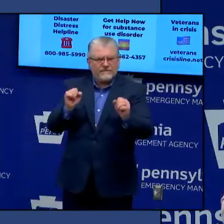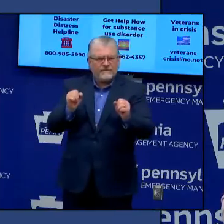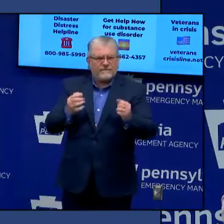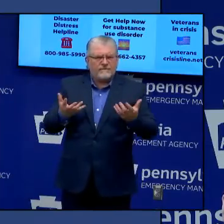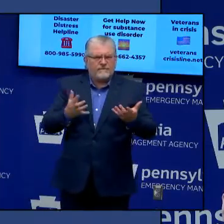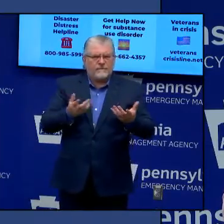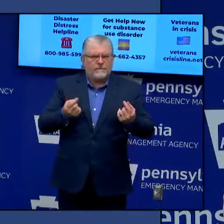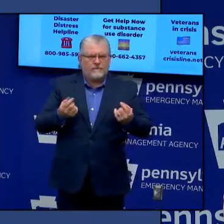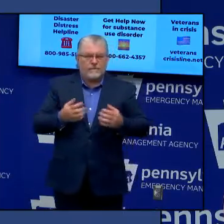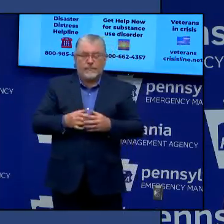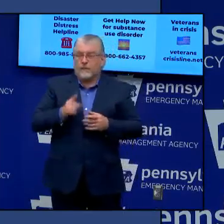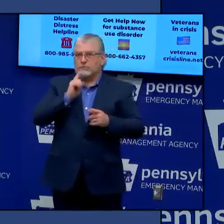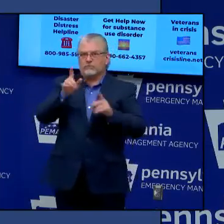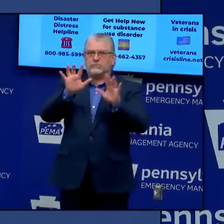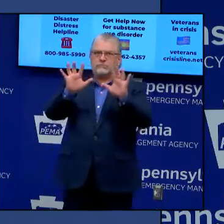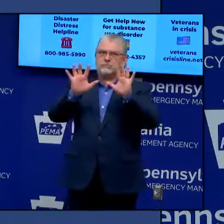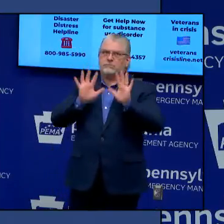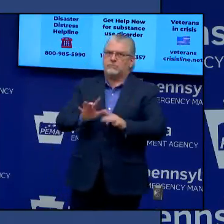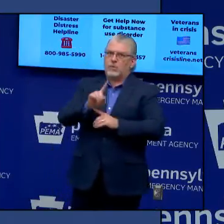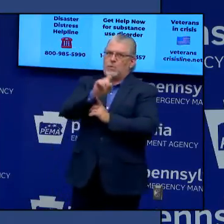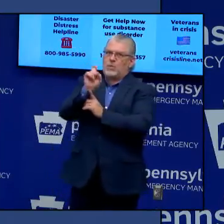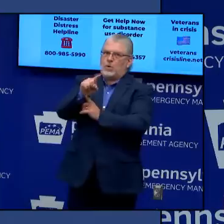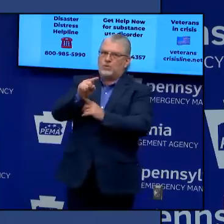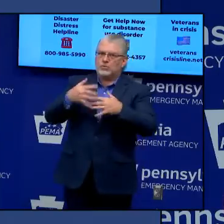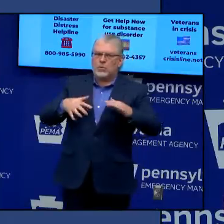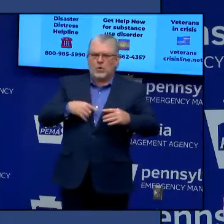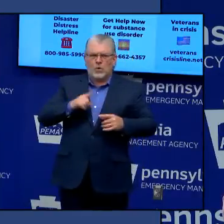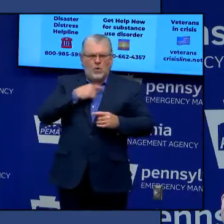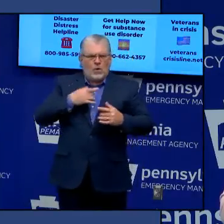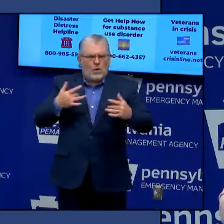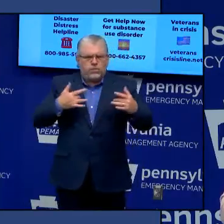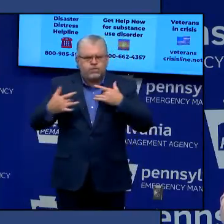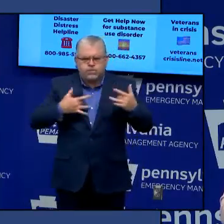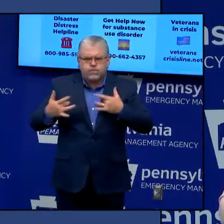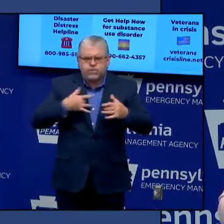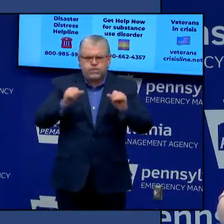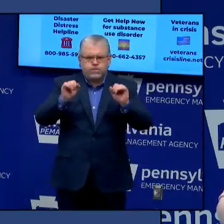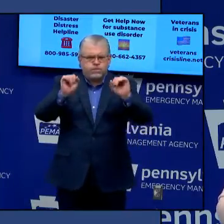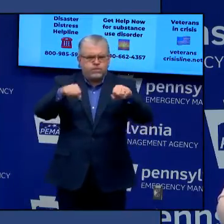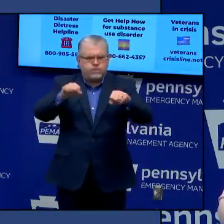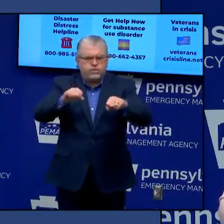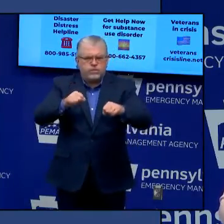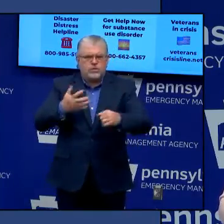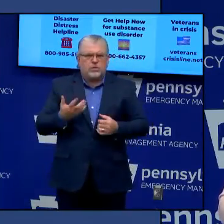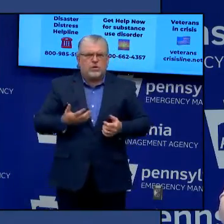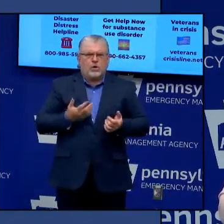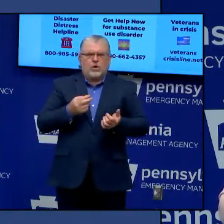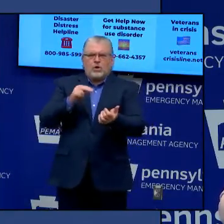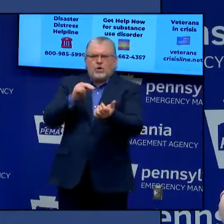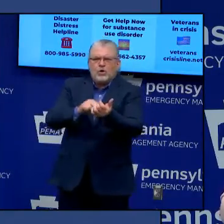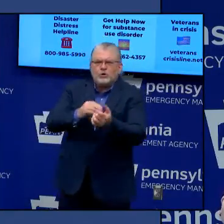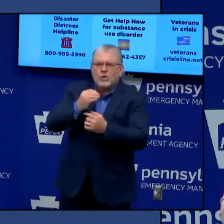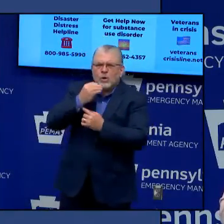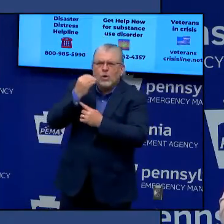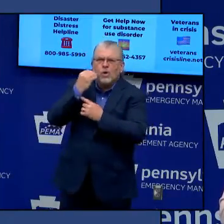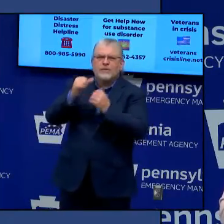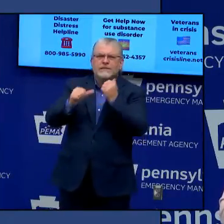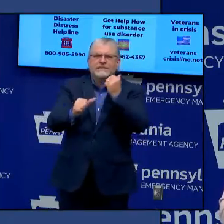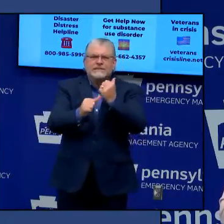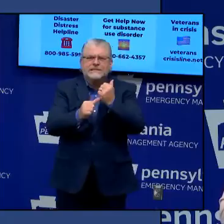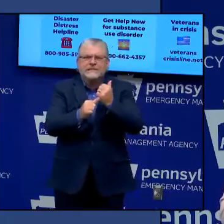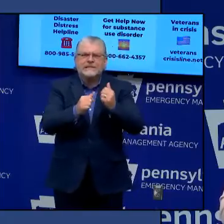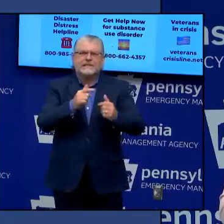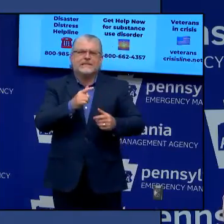concerned about seniors in long-term care living facilities such as nursing homes and personal care homes and anyone living in